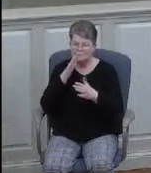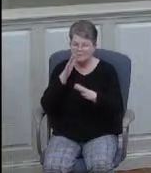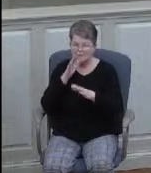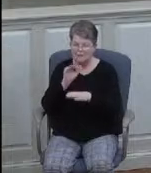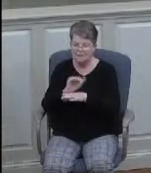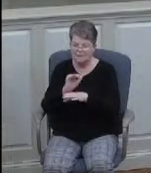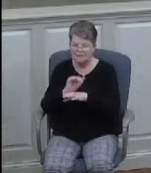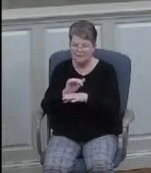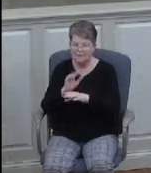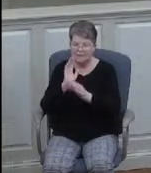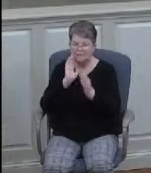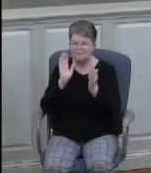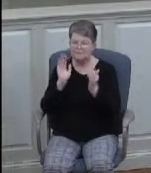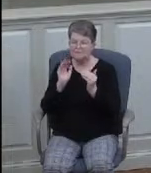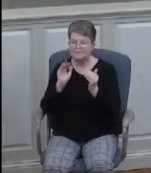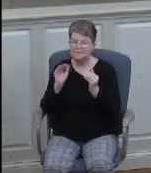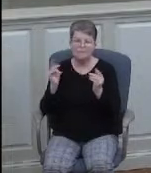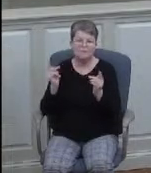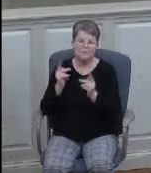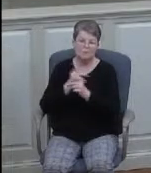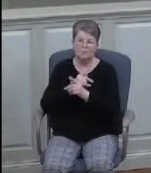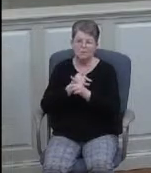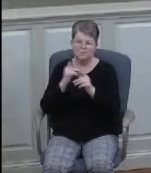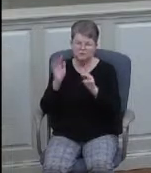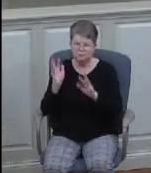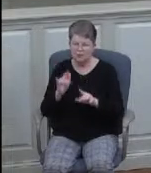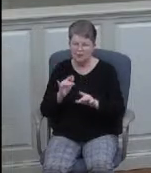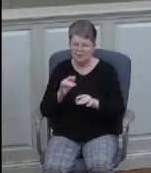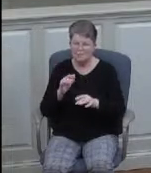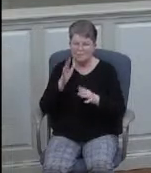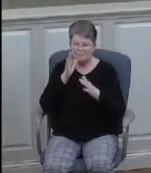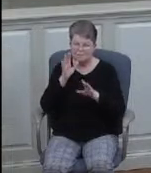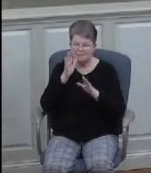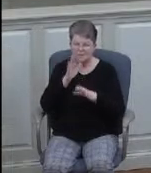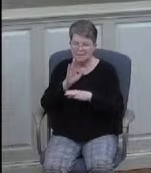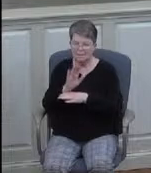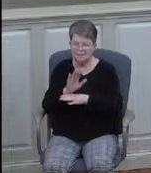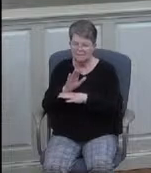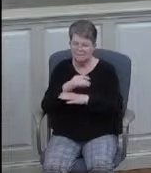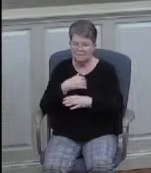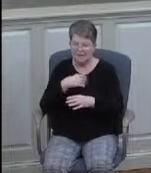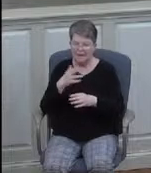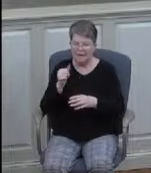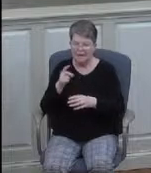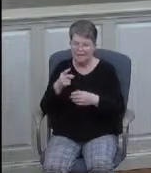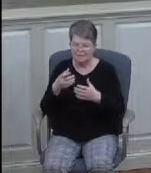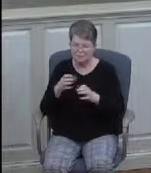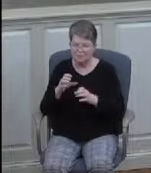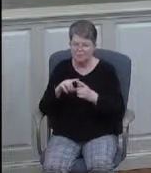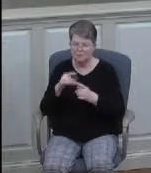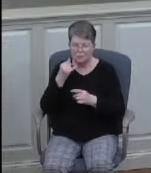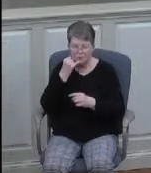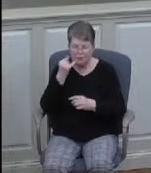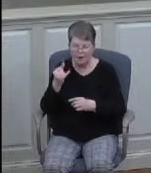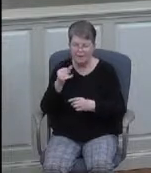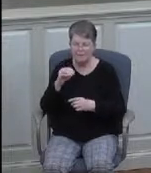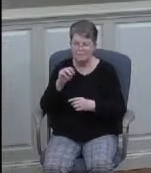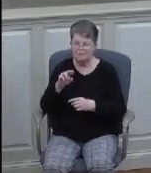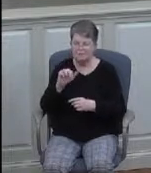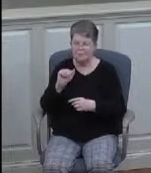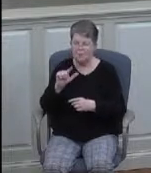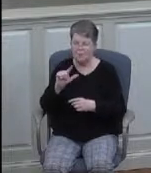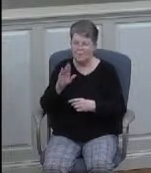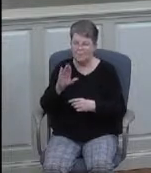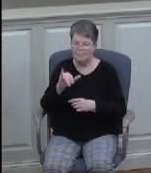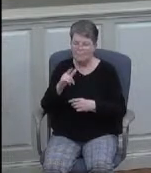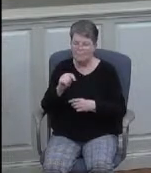Sunday night, anticipating the worst. Sunday evening, I had a chance to call young Mr. Albright Clay, and